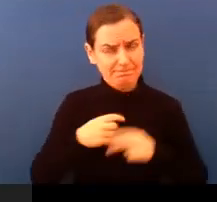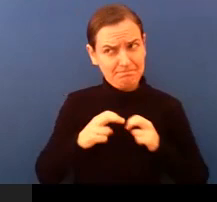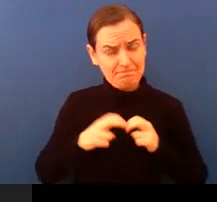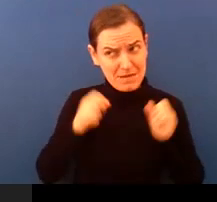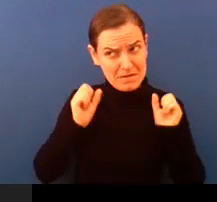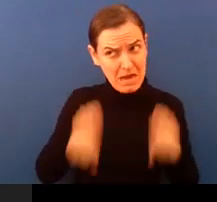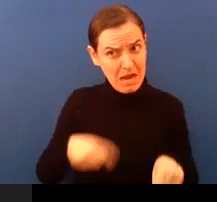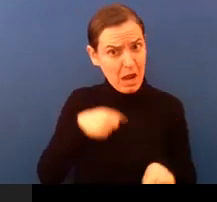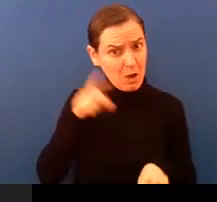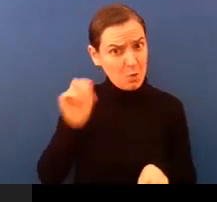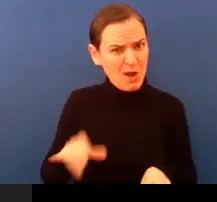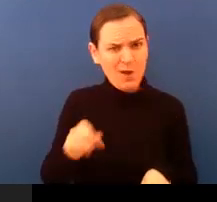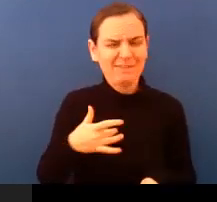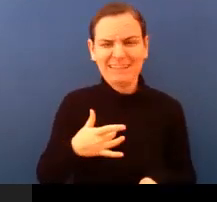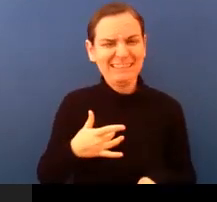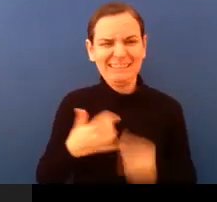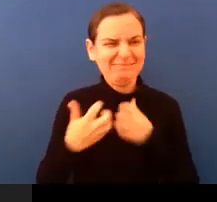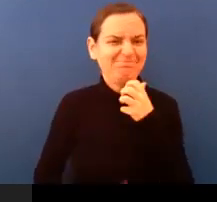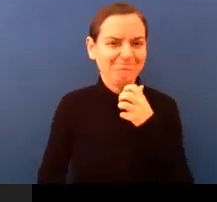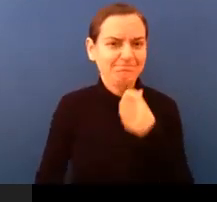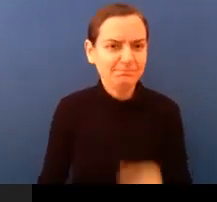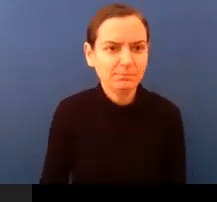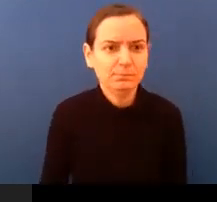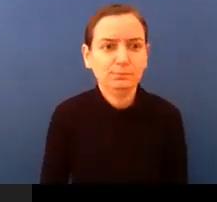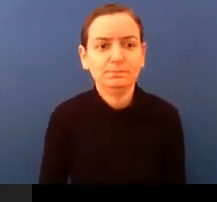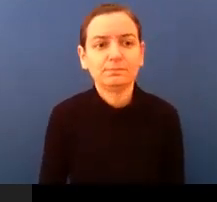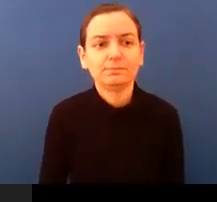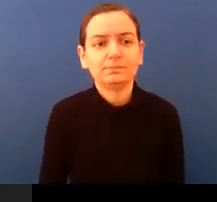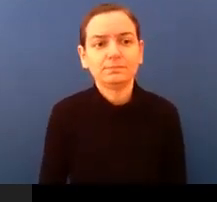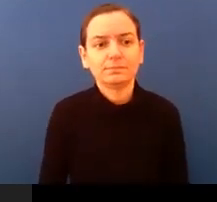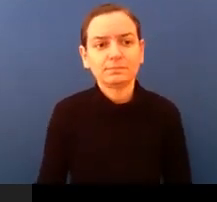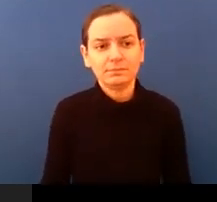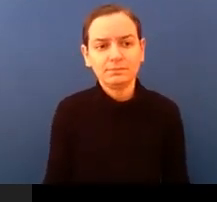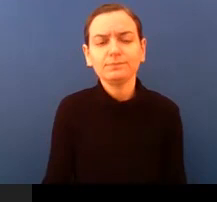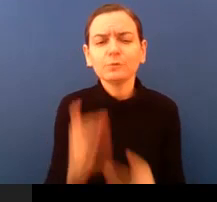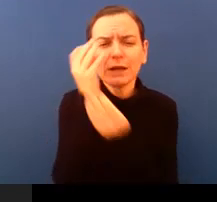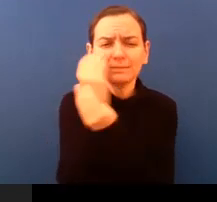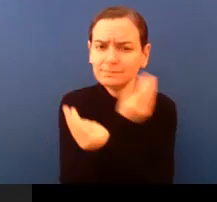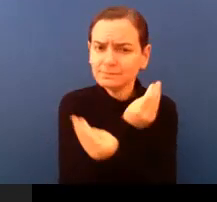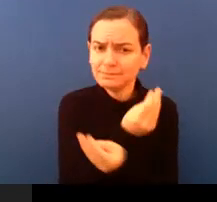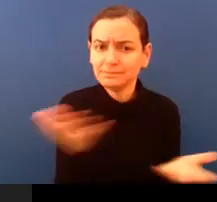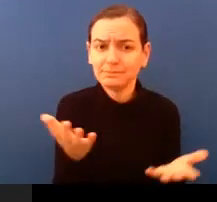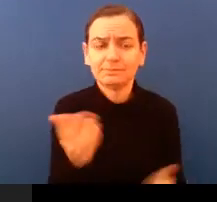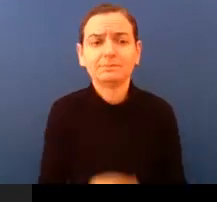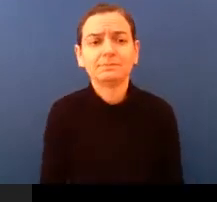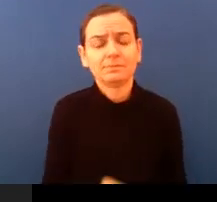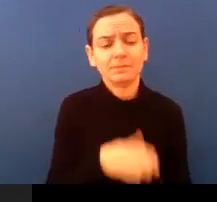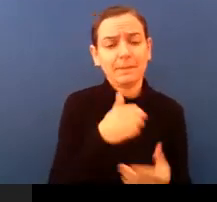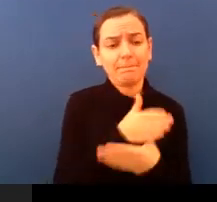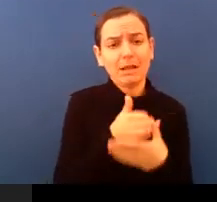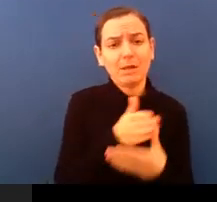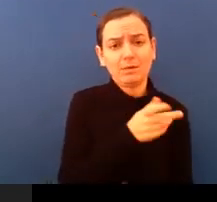is recommended upon your return home, and it may be a one visit or it may be more than one visit.